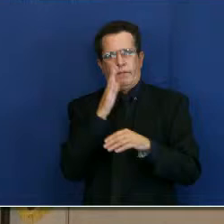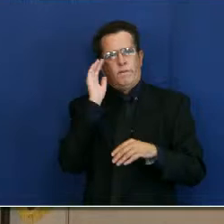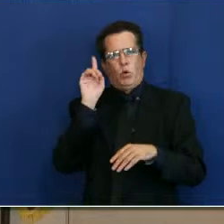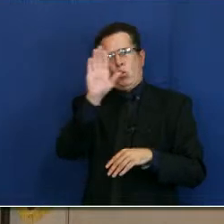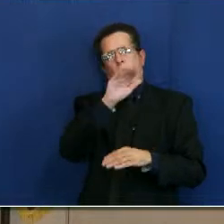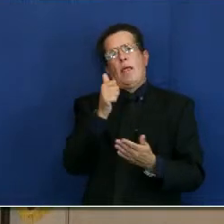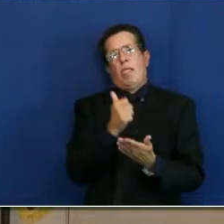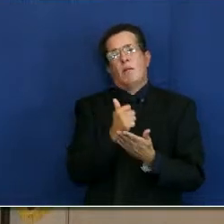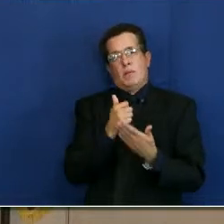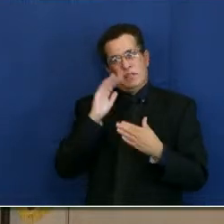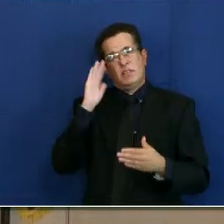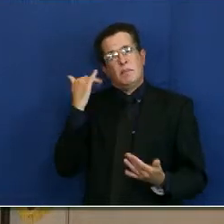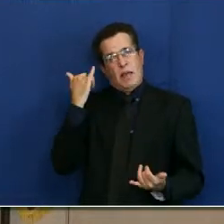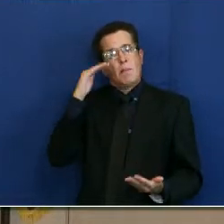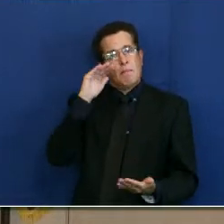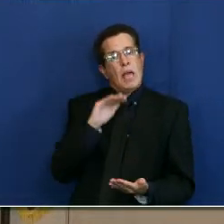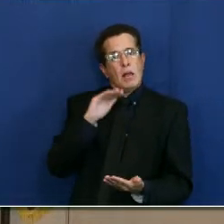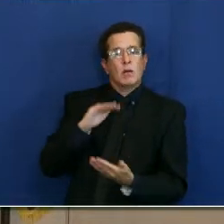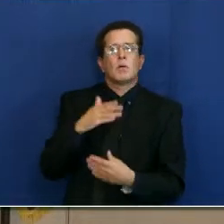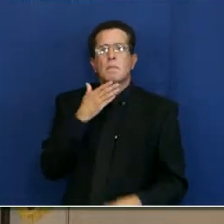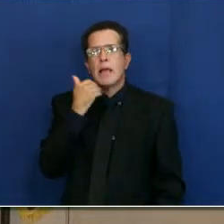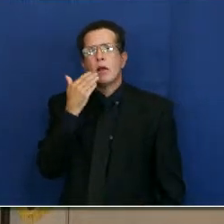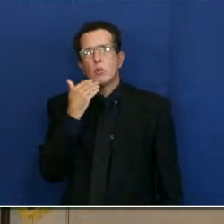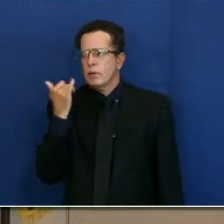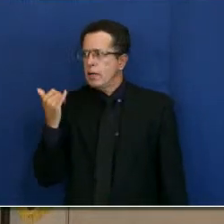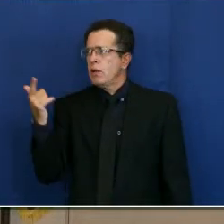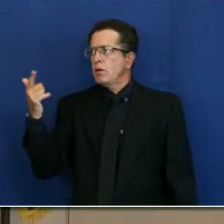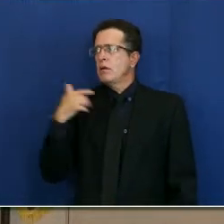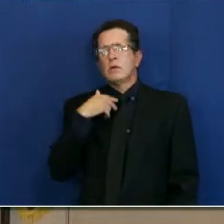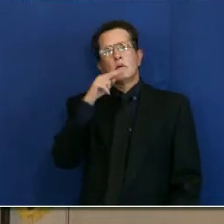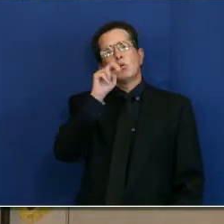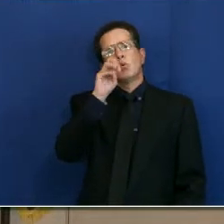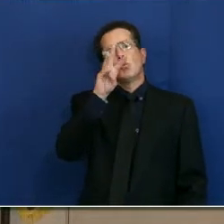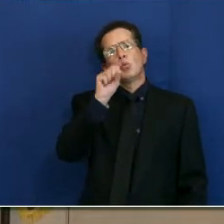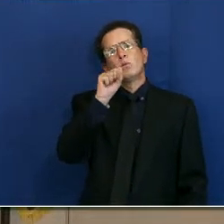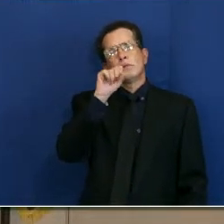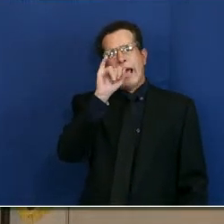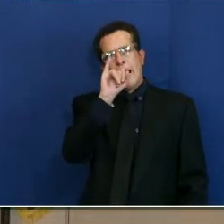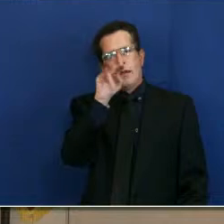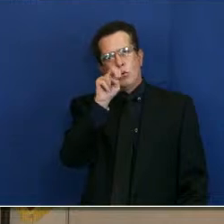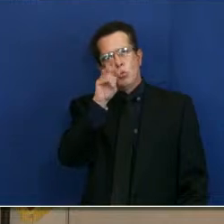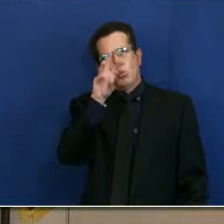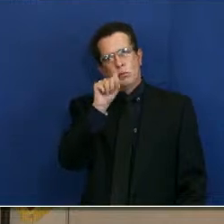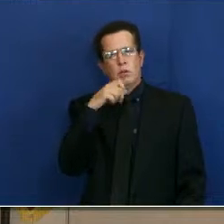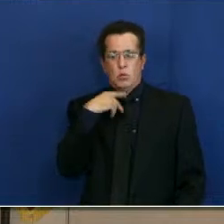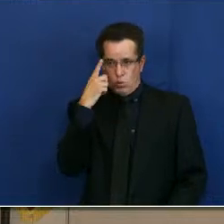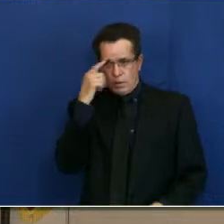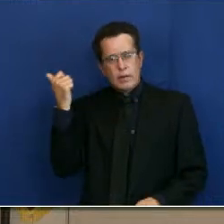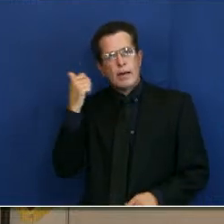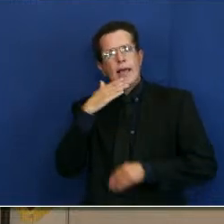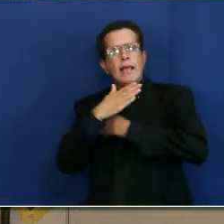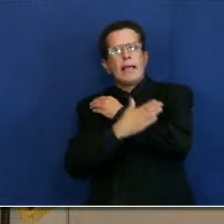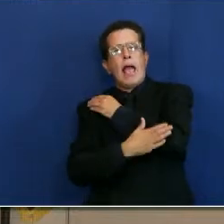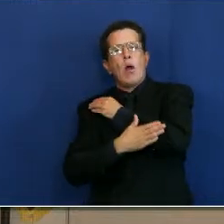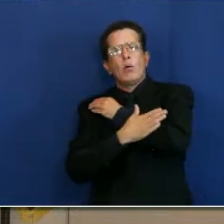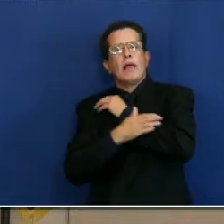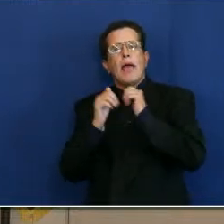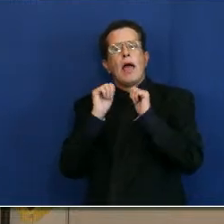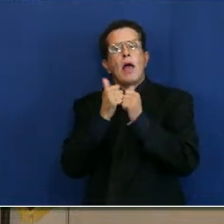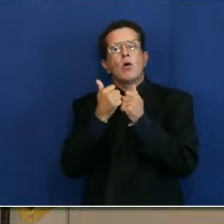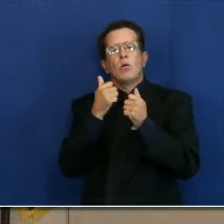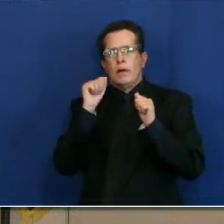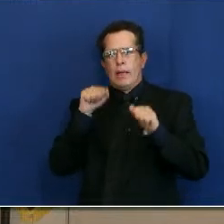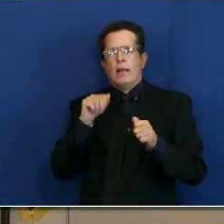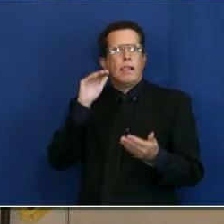further question here from Mary Plummer with iNewsSource. What steps, if any, is the county taken to address people's fear of going to the doctor